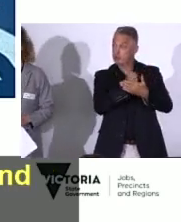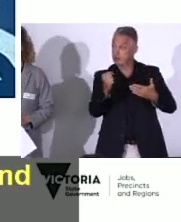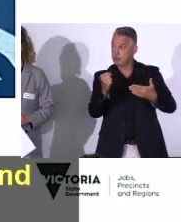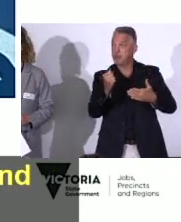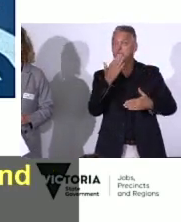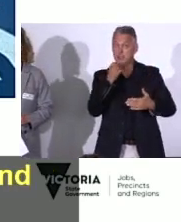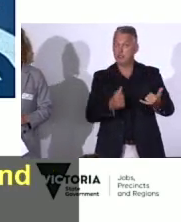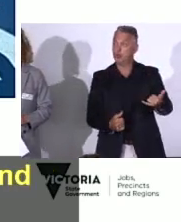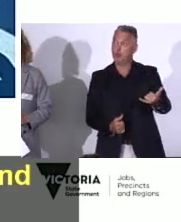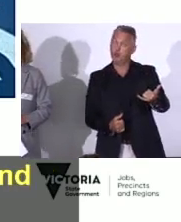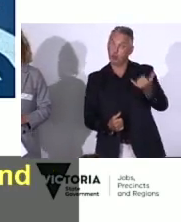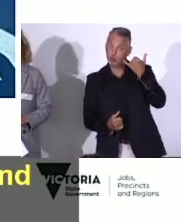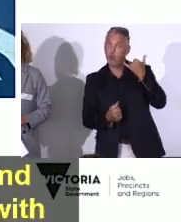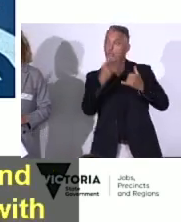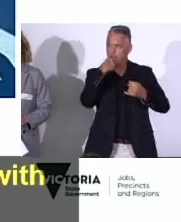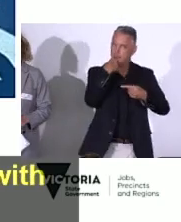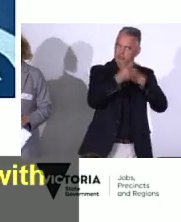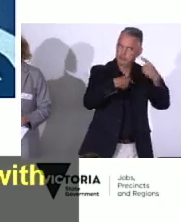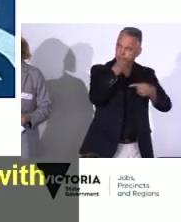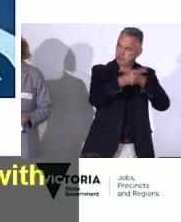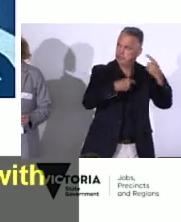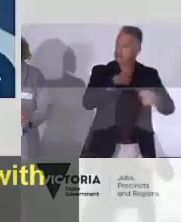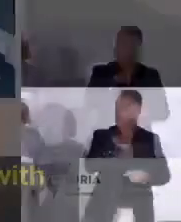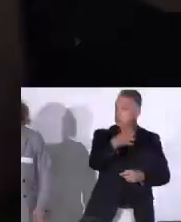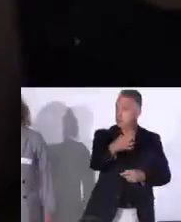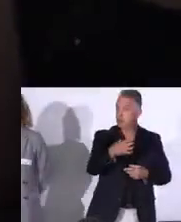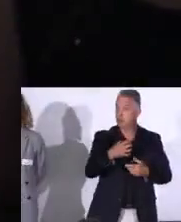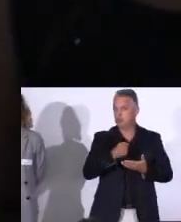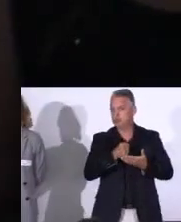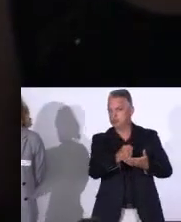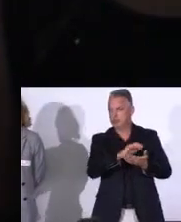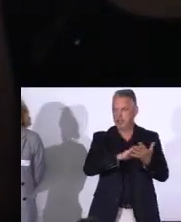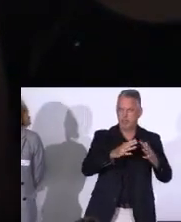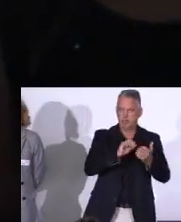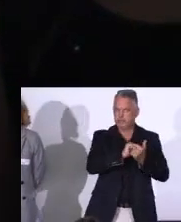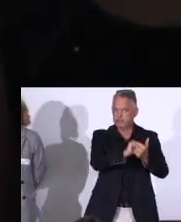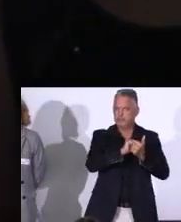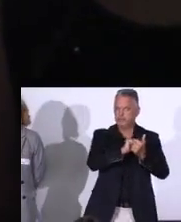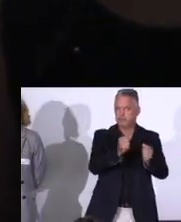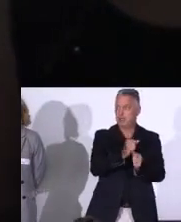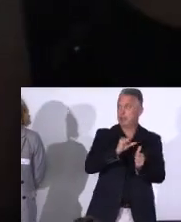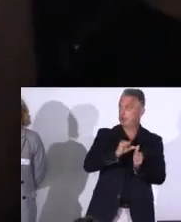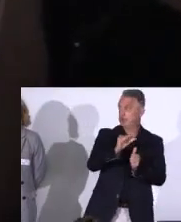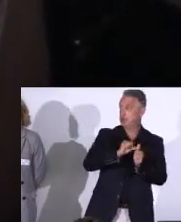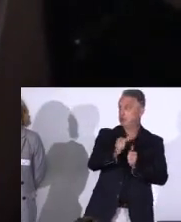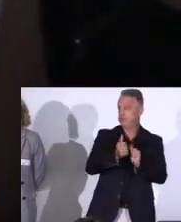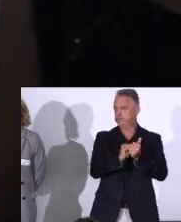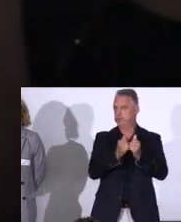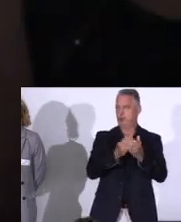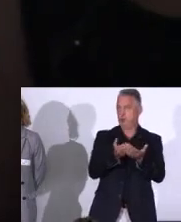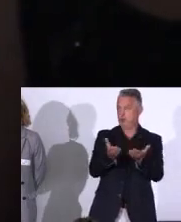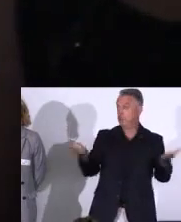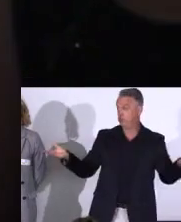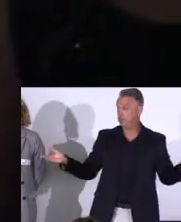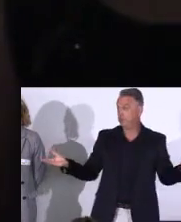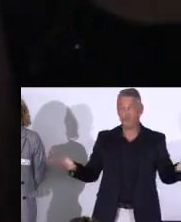with us, because we'll be doing some further consultation with the sector to work out how we can improve better collaboration across